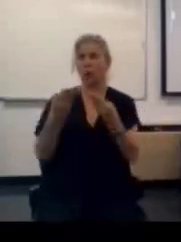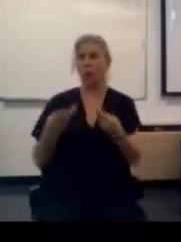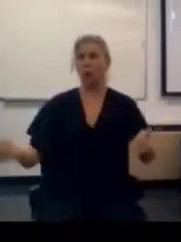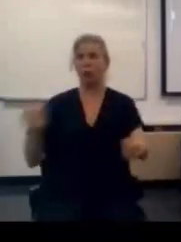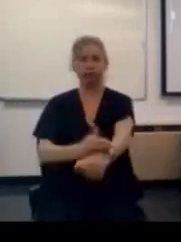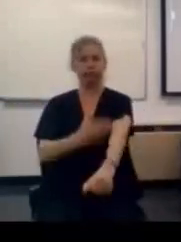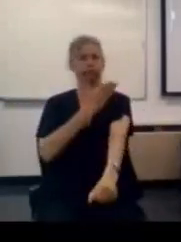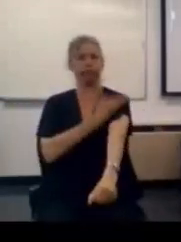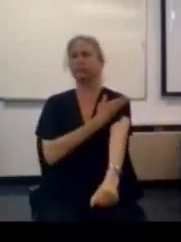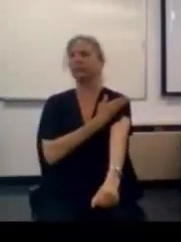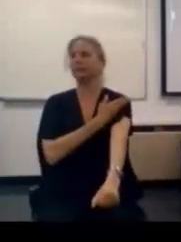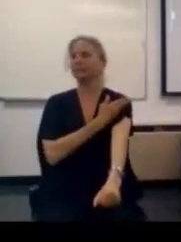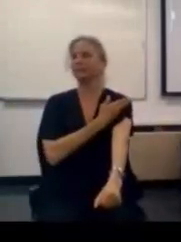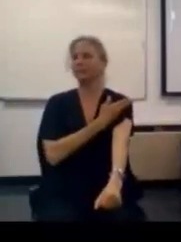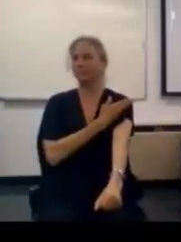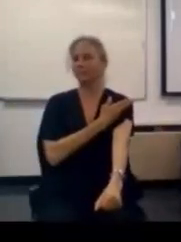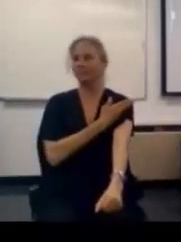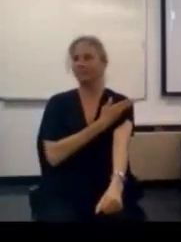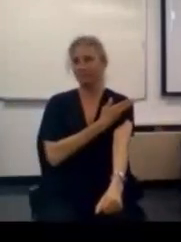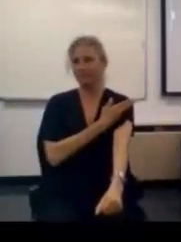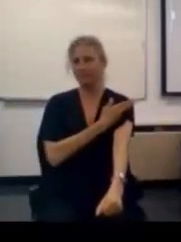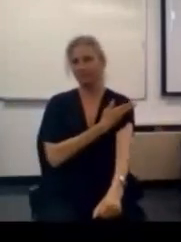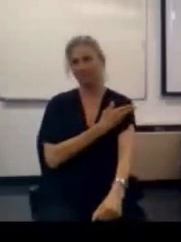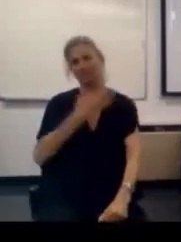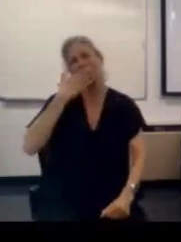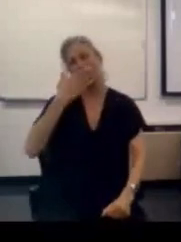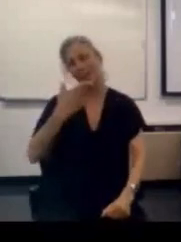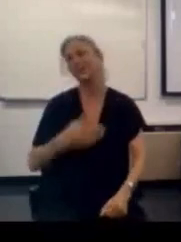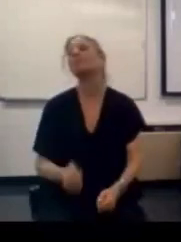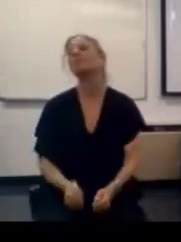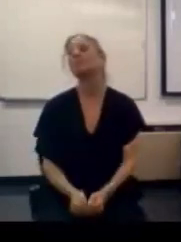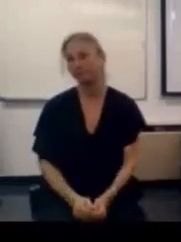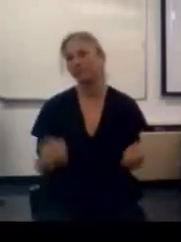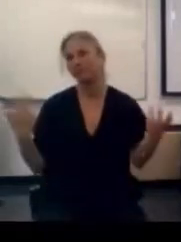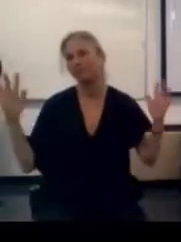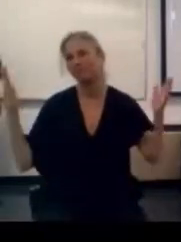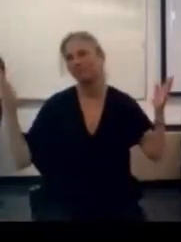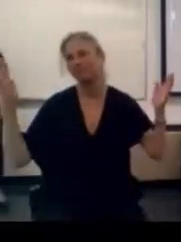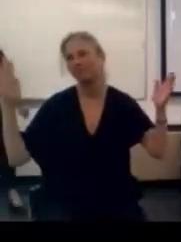you a speedy recovery.